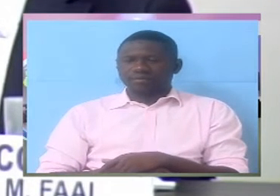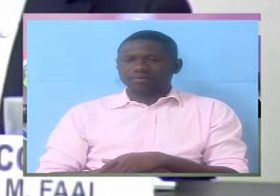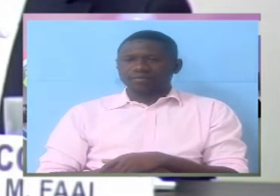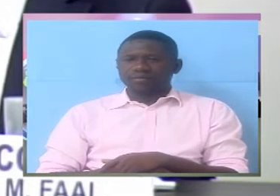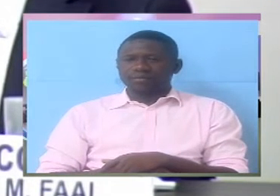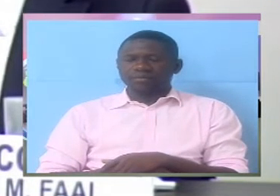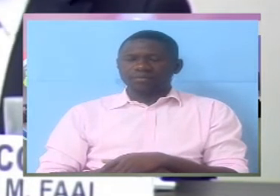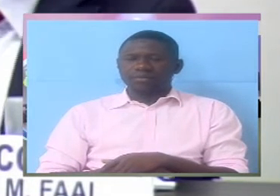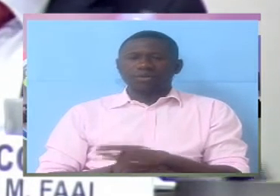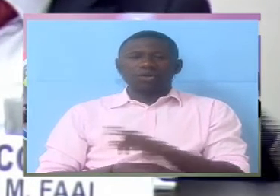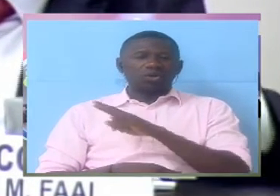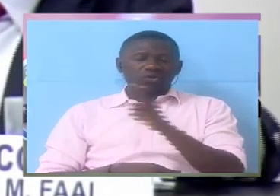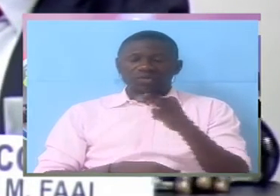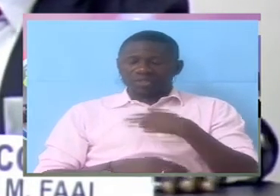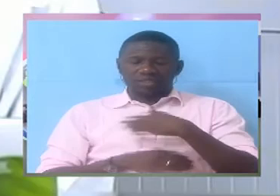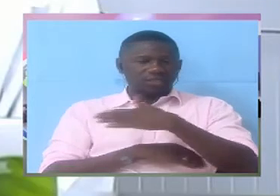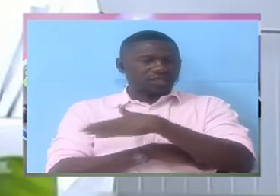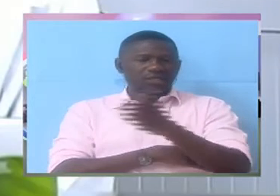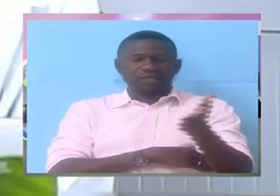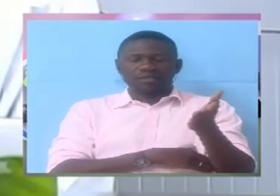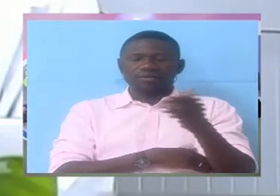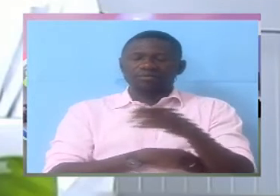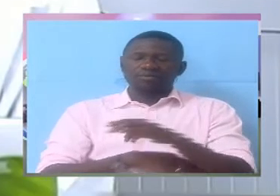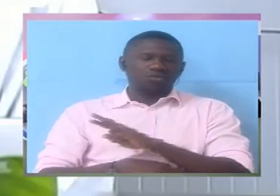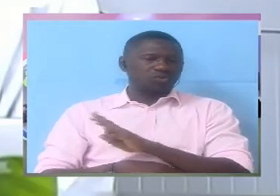Not at the gate.